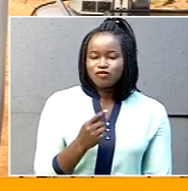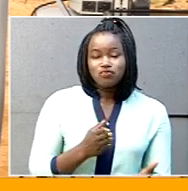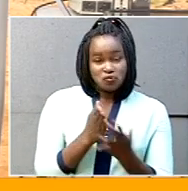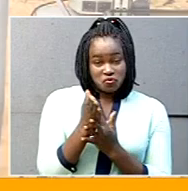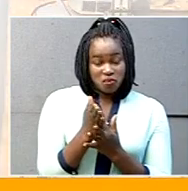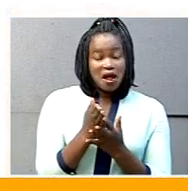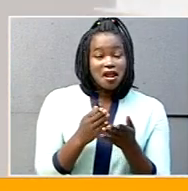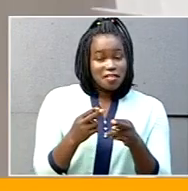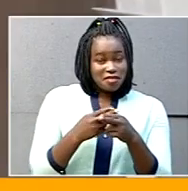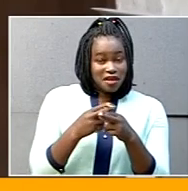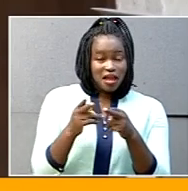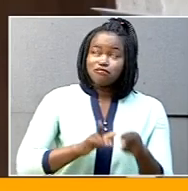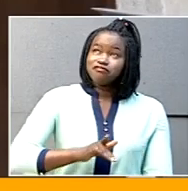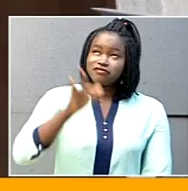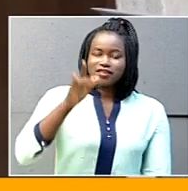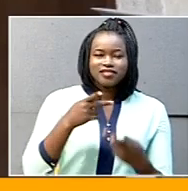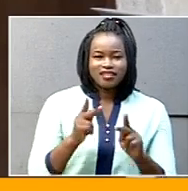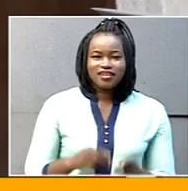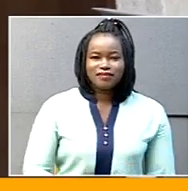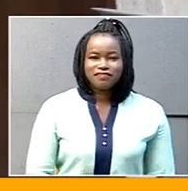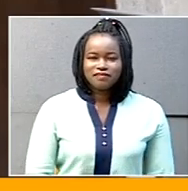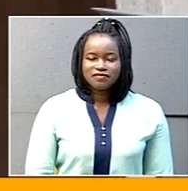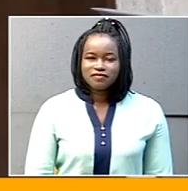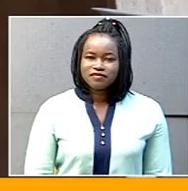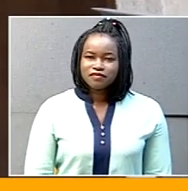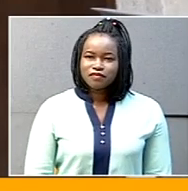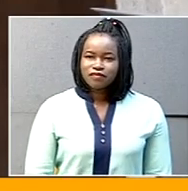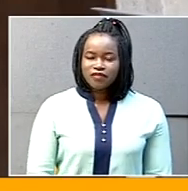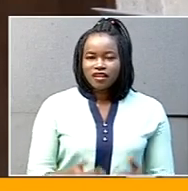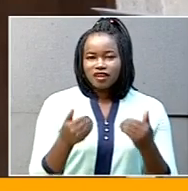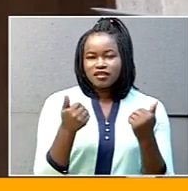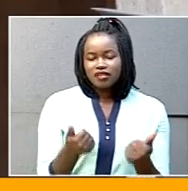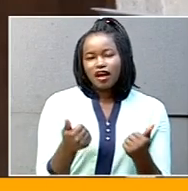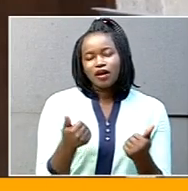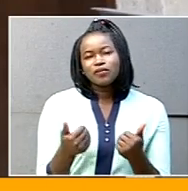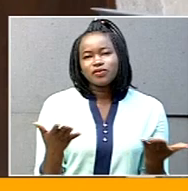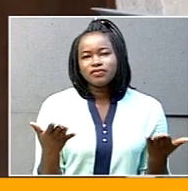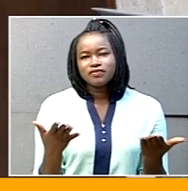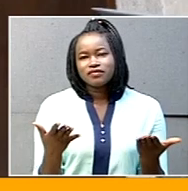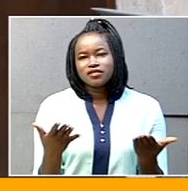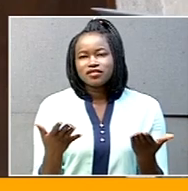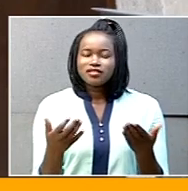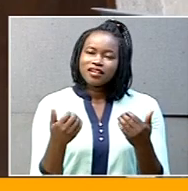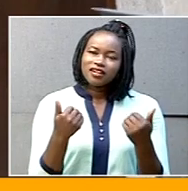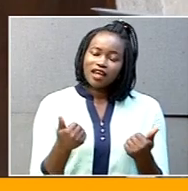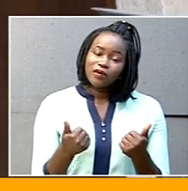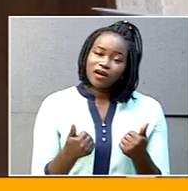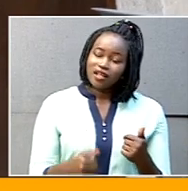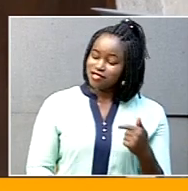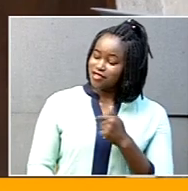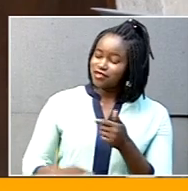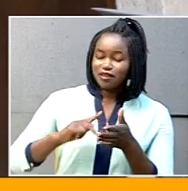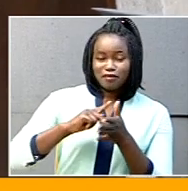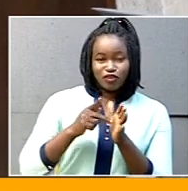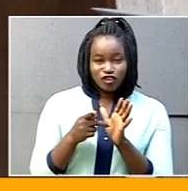runway. Be like to irrigate, let me say, spraying pests. So more of this project, it's more